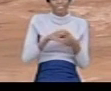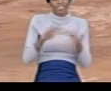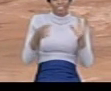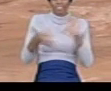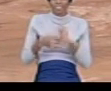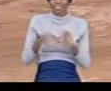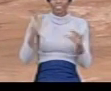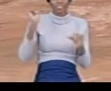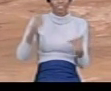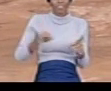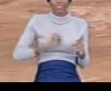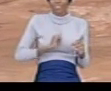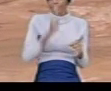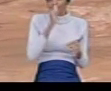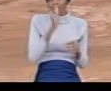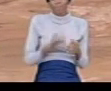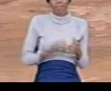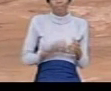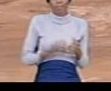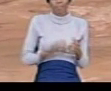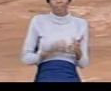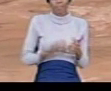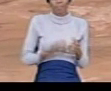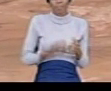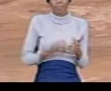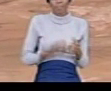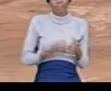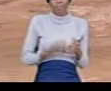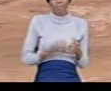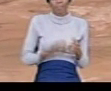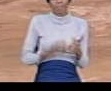chains. Yes, I'm born again.